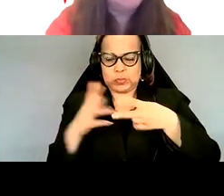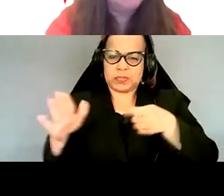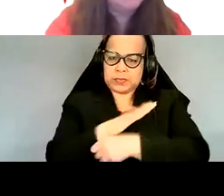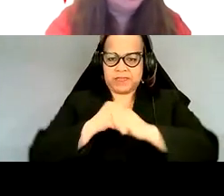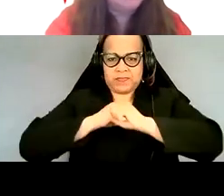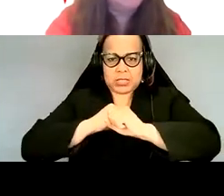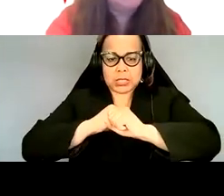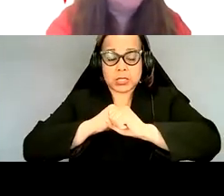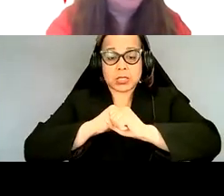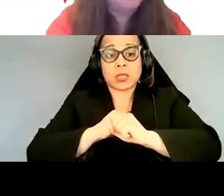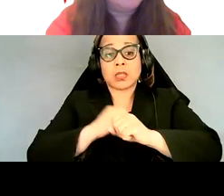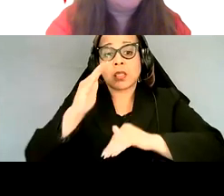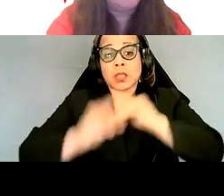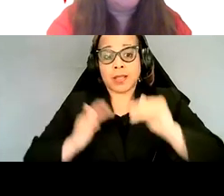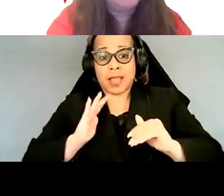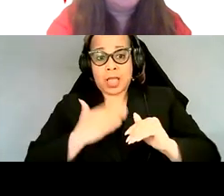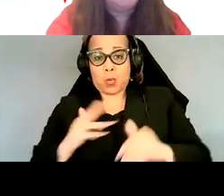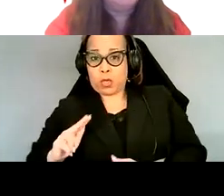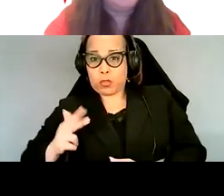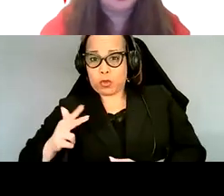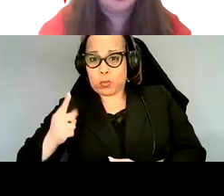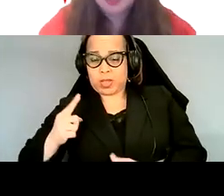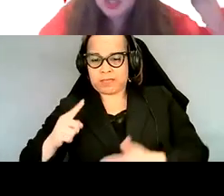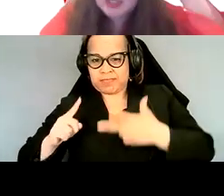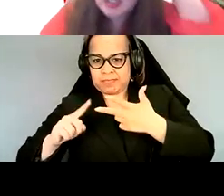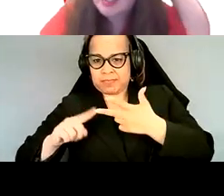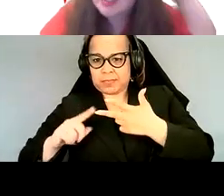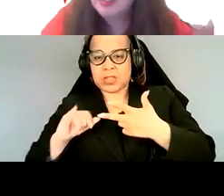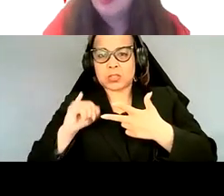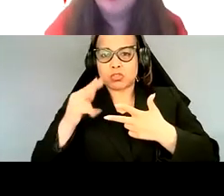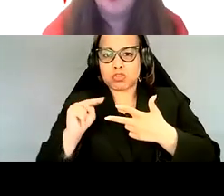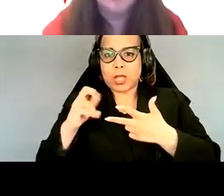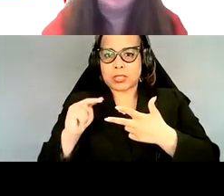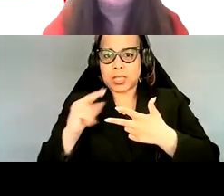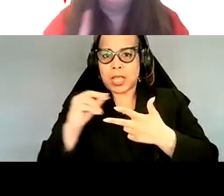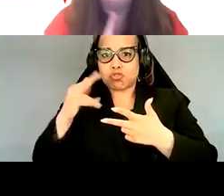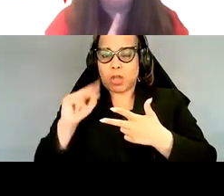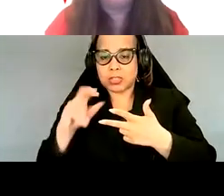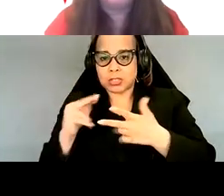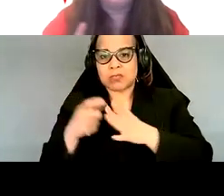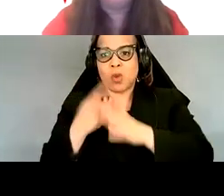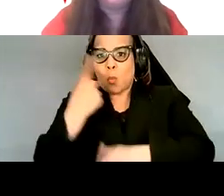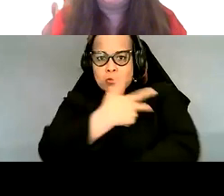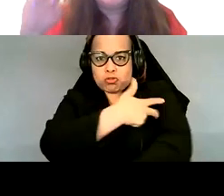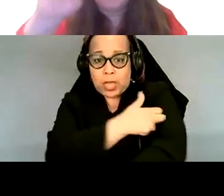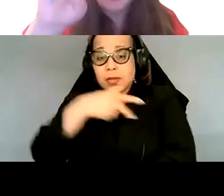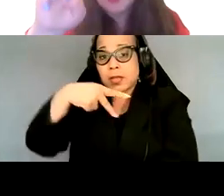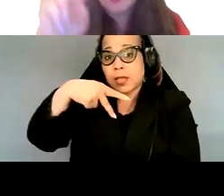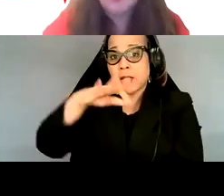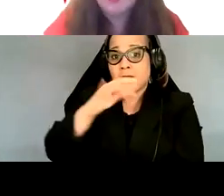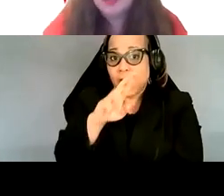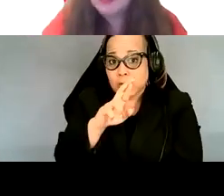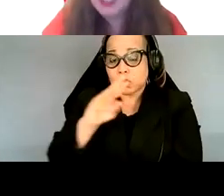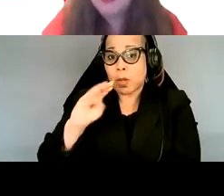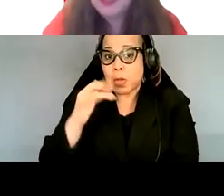vaccinated, as opposed to our 3rd one, which Johnson & Johnson only requires 1. Remember, Pfizer and Moderna requires